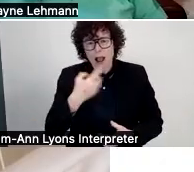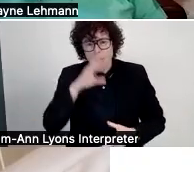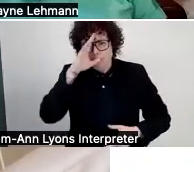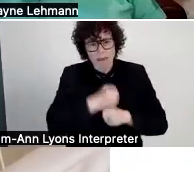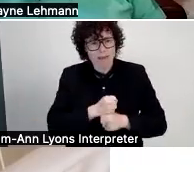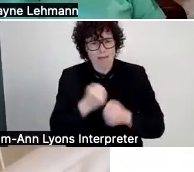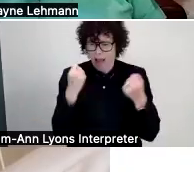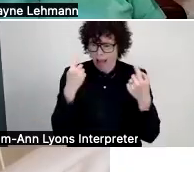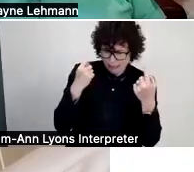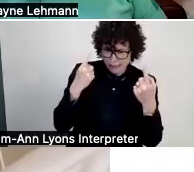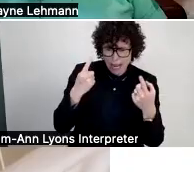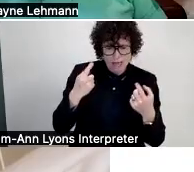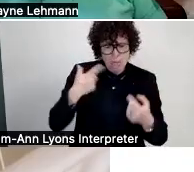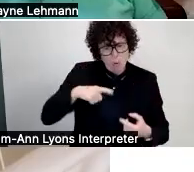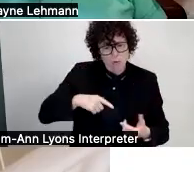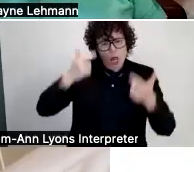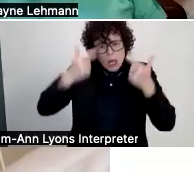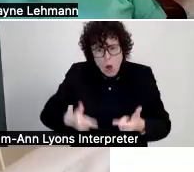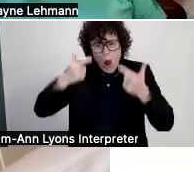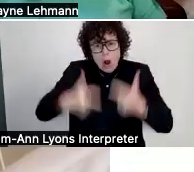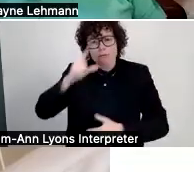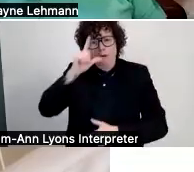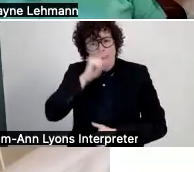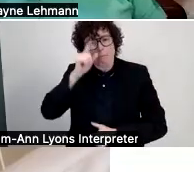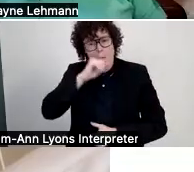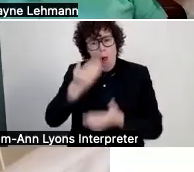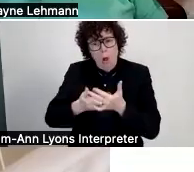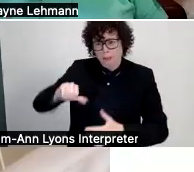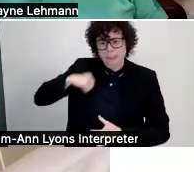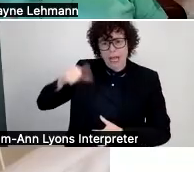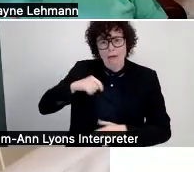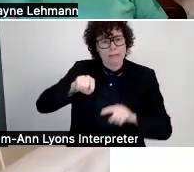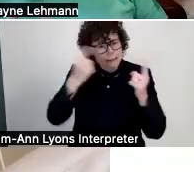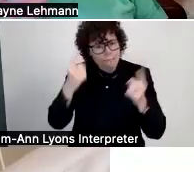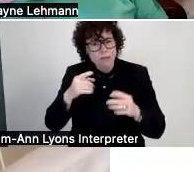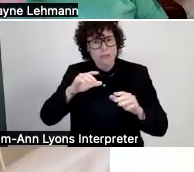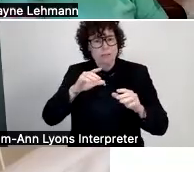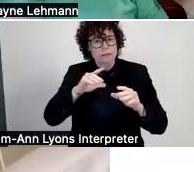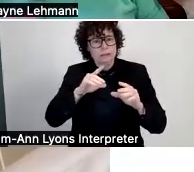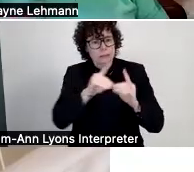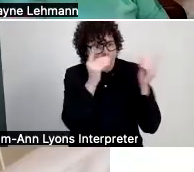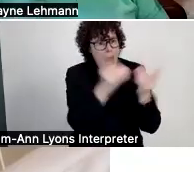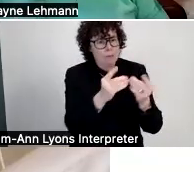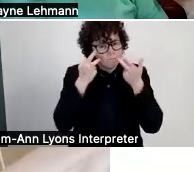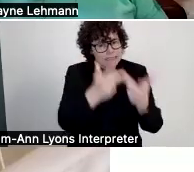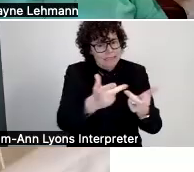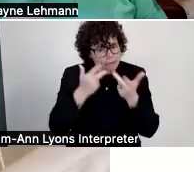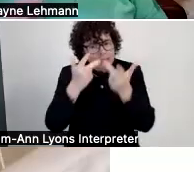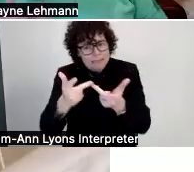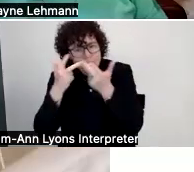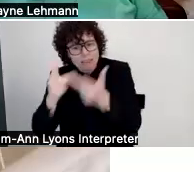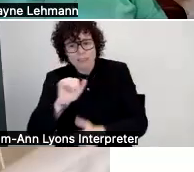she saw lots of health professionals and why they hadn't done some deeper